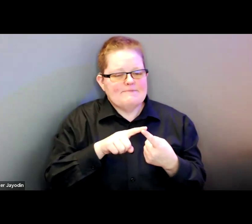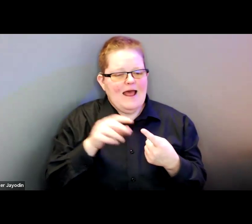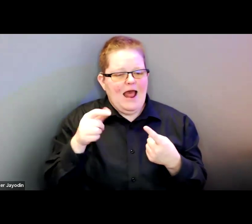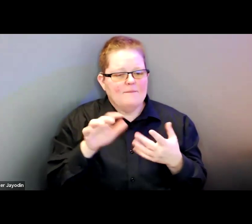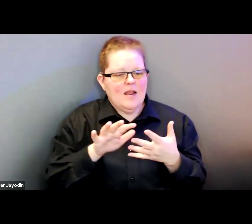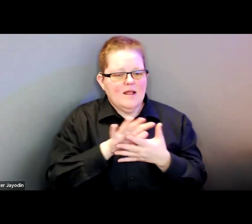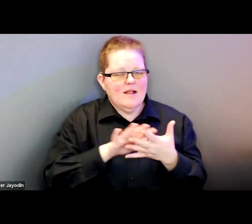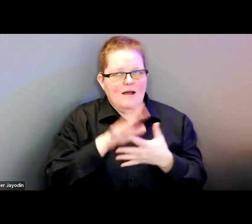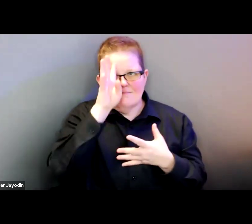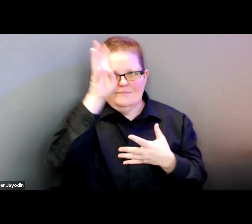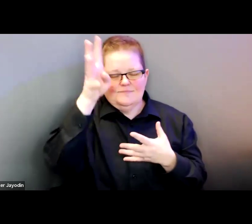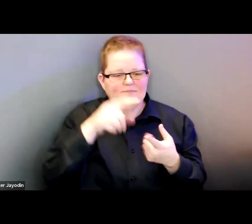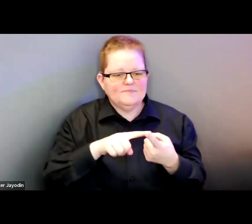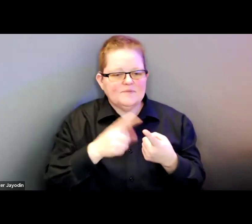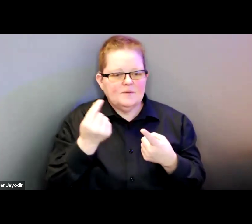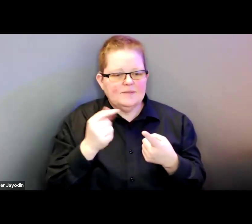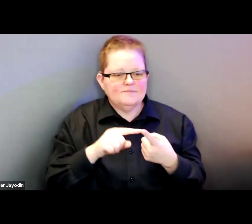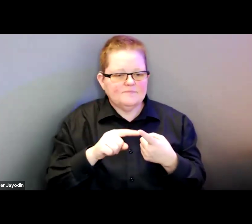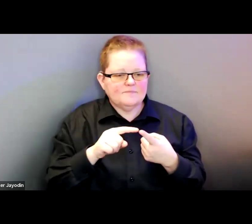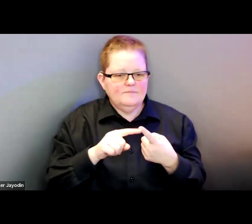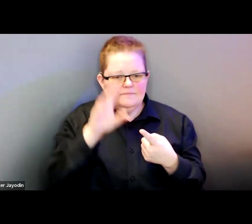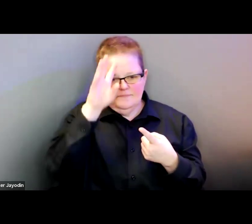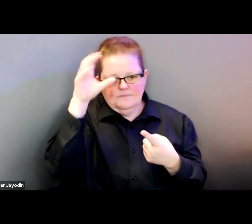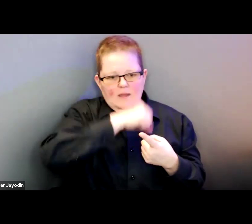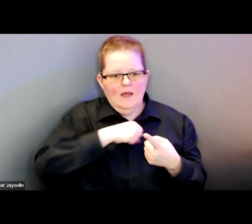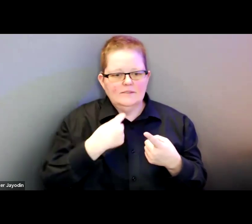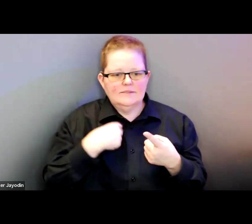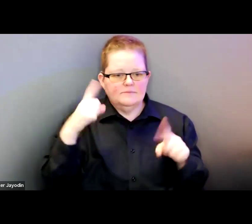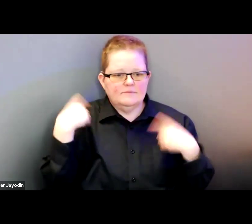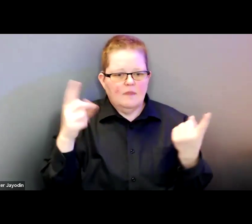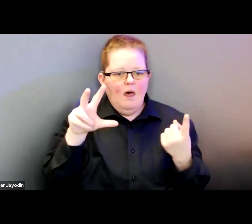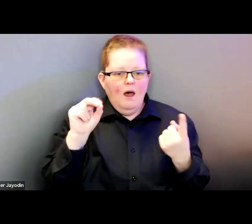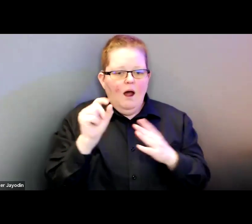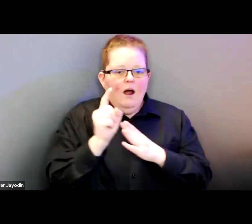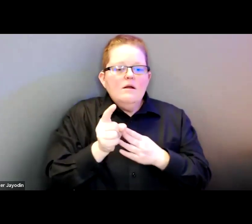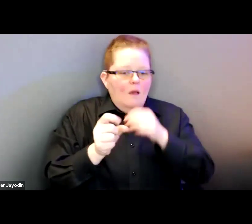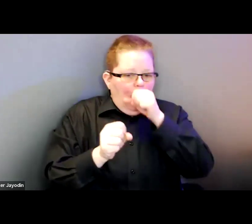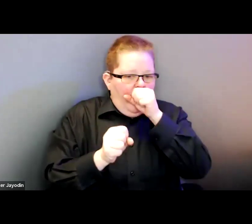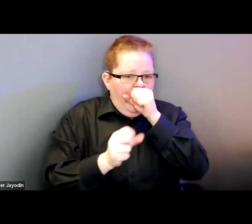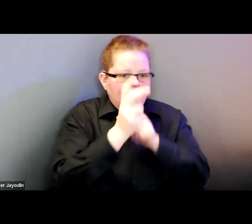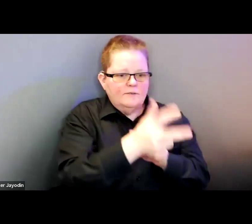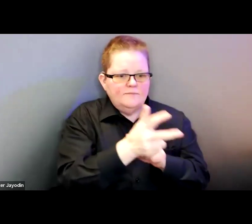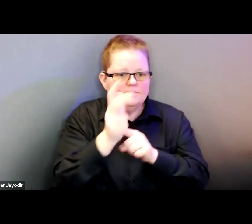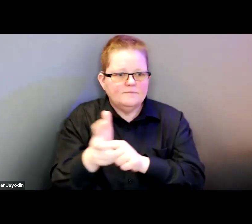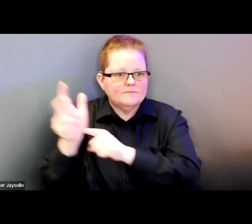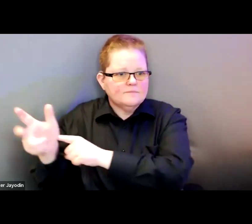hypothesize here a little bit, like it seems that the 30-minute, up to 30 minutes, but up to 3 minutes per person